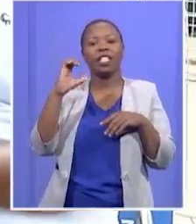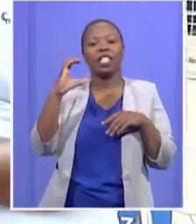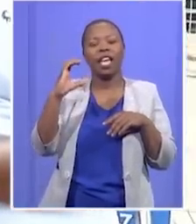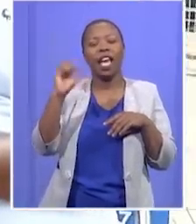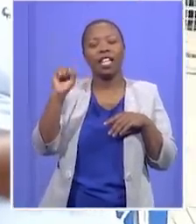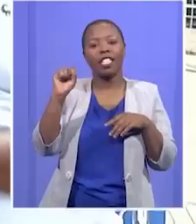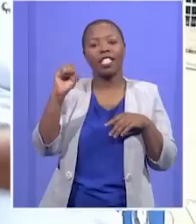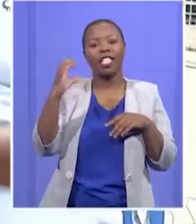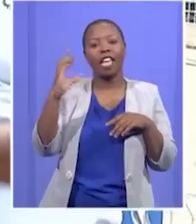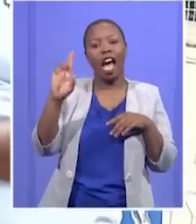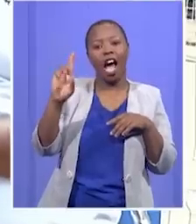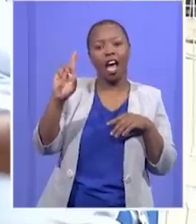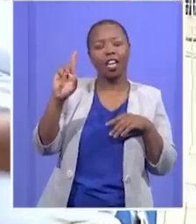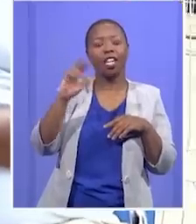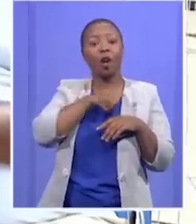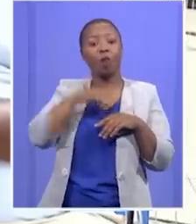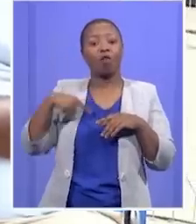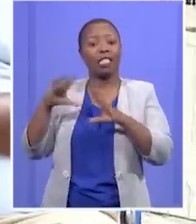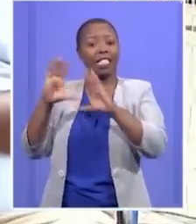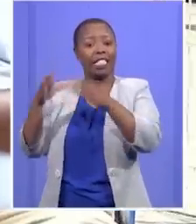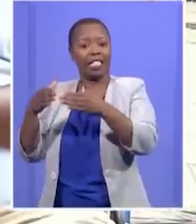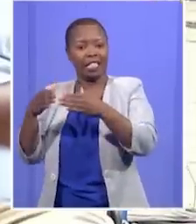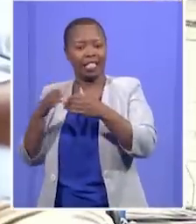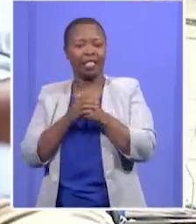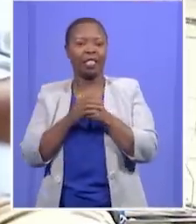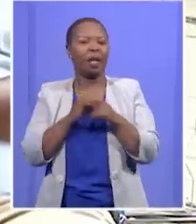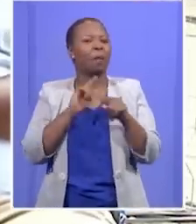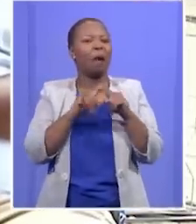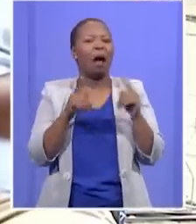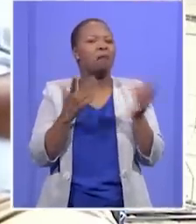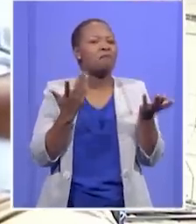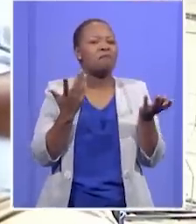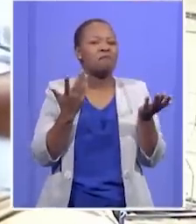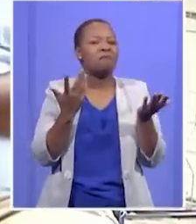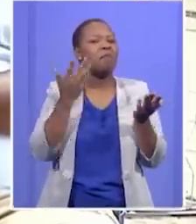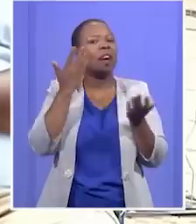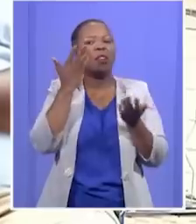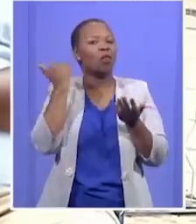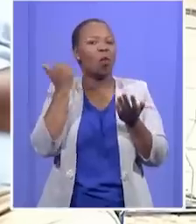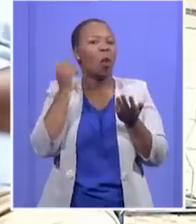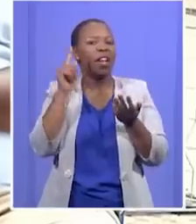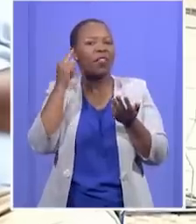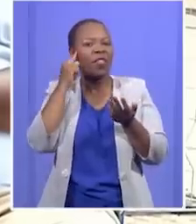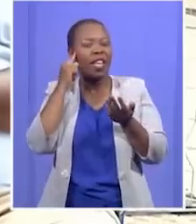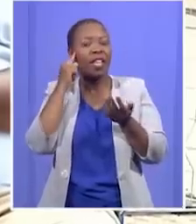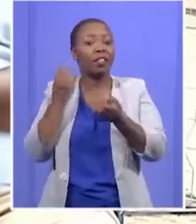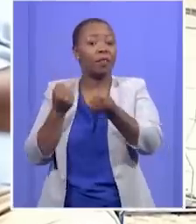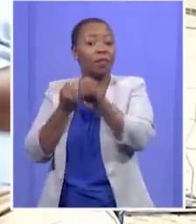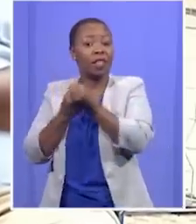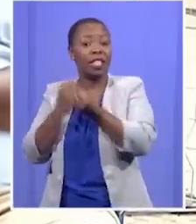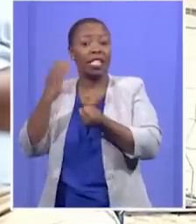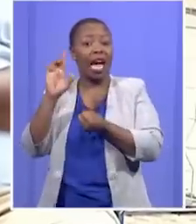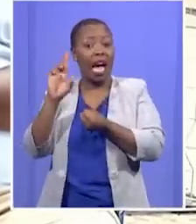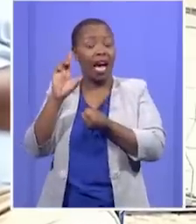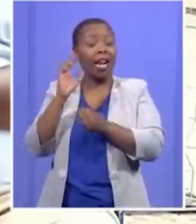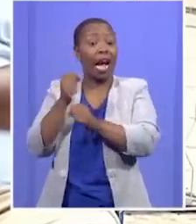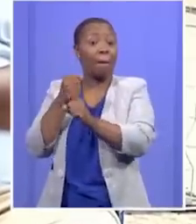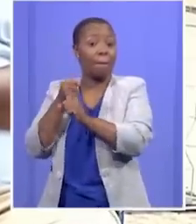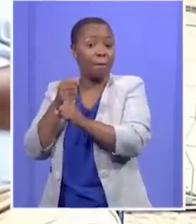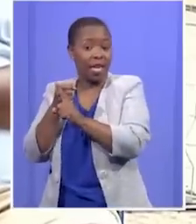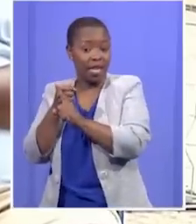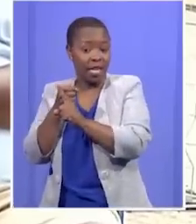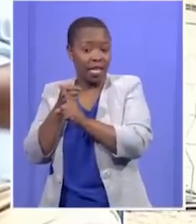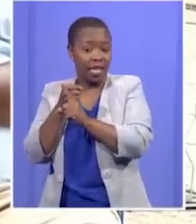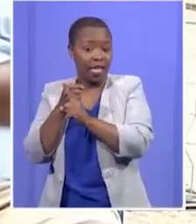don't know what they think when they find that instead of backing them, the CR campaign would have insisted